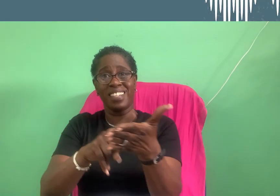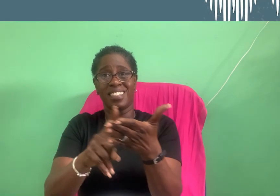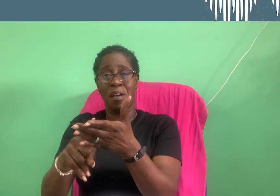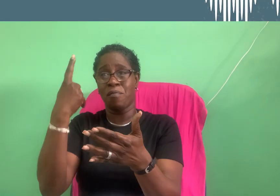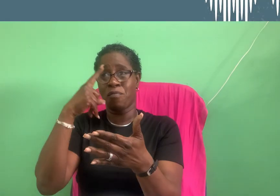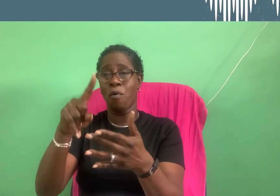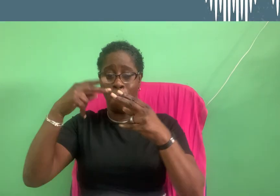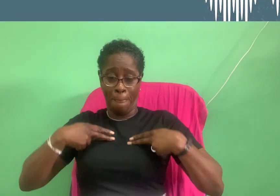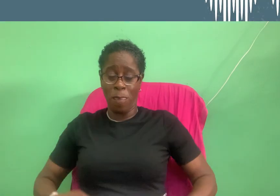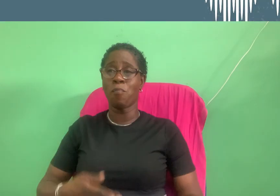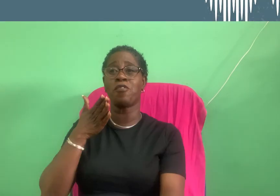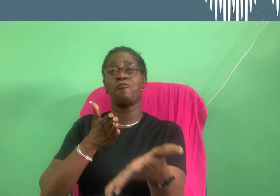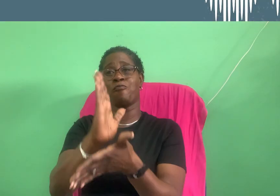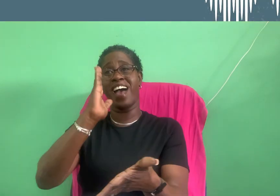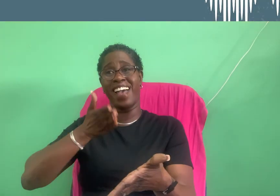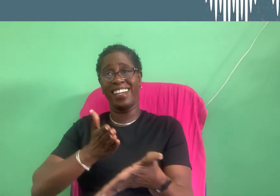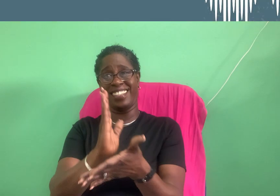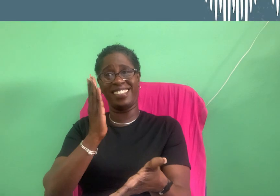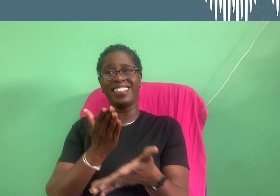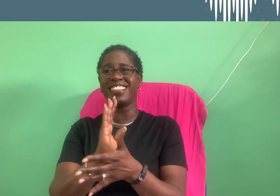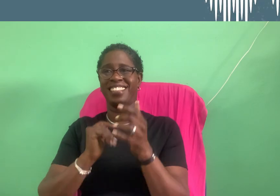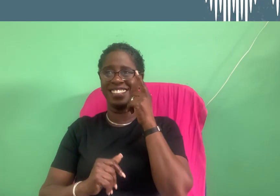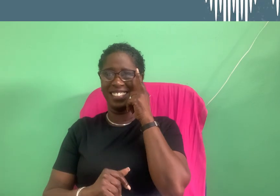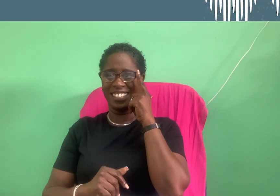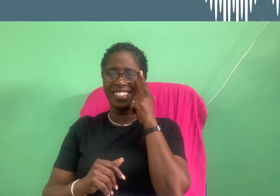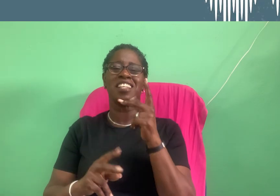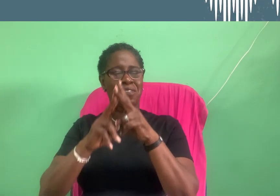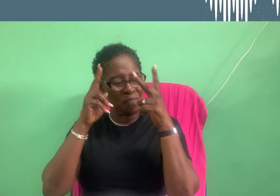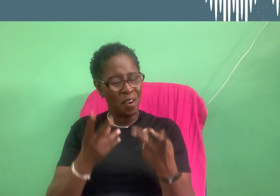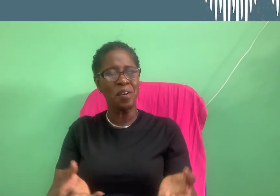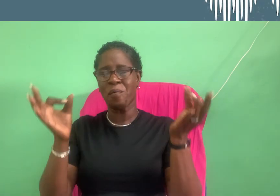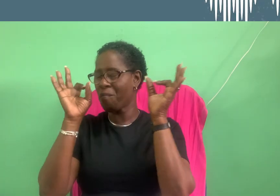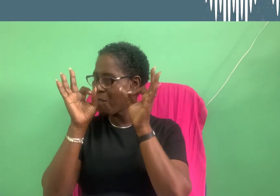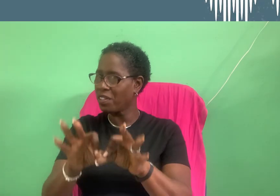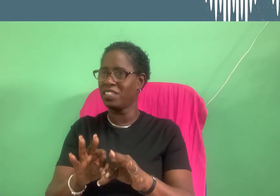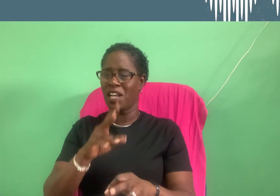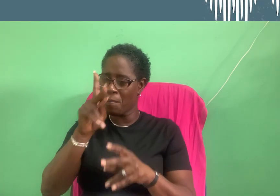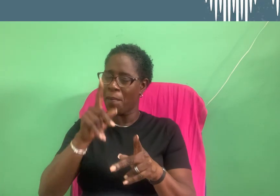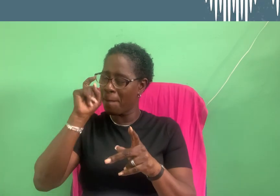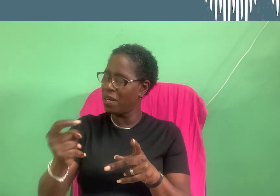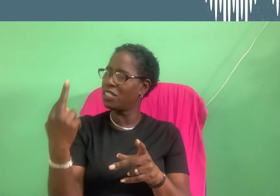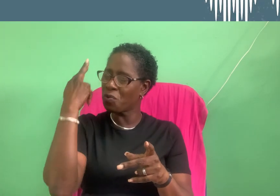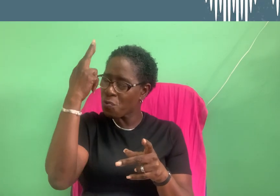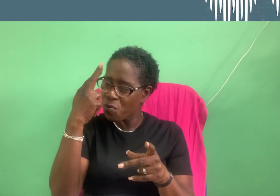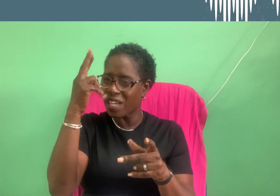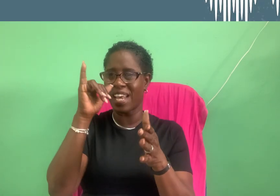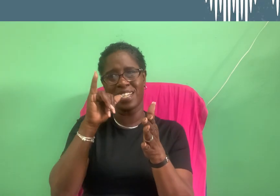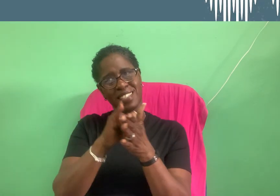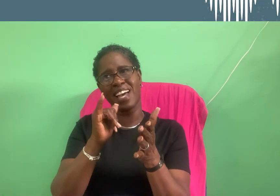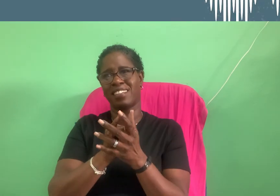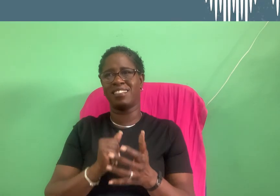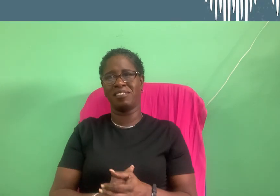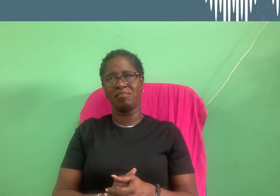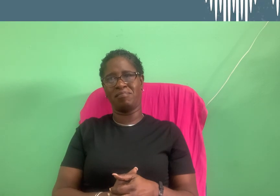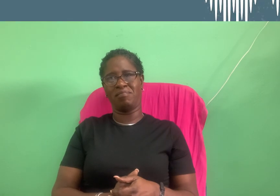rights. Like, and really the intersection is more significant than I think we even realize. And that's coming from like my tiny perspective of having